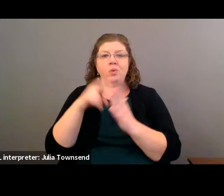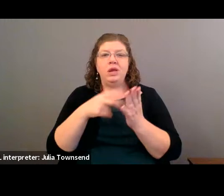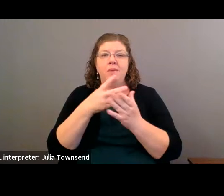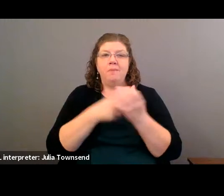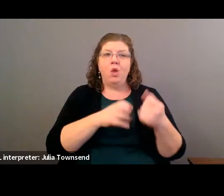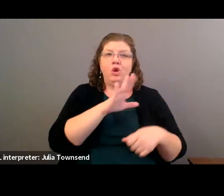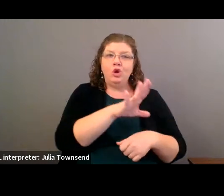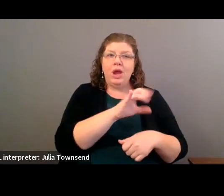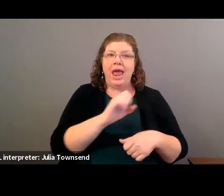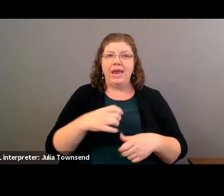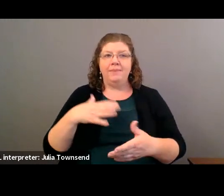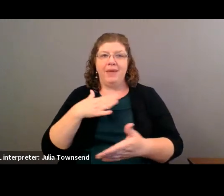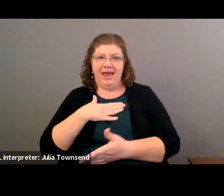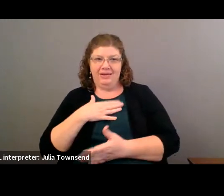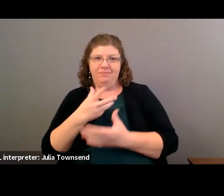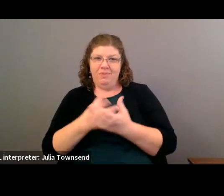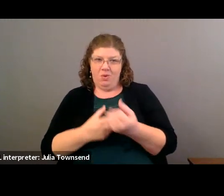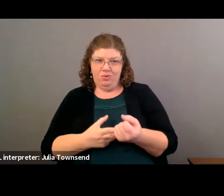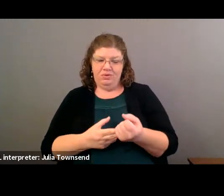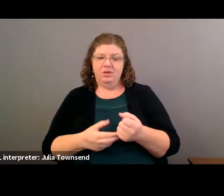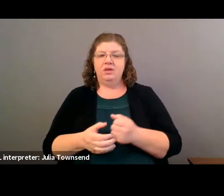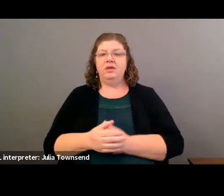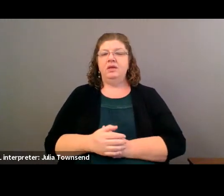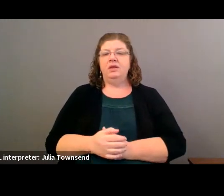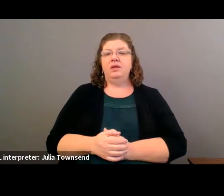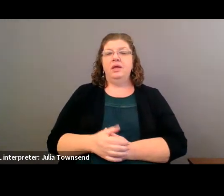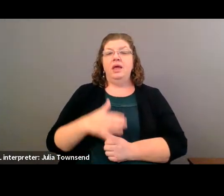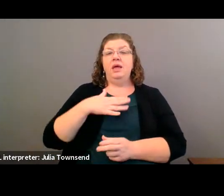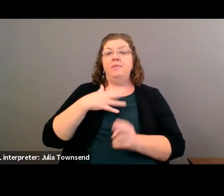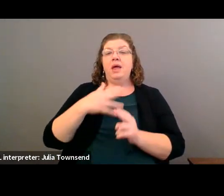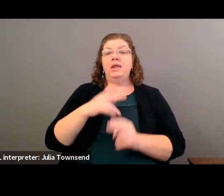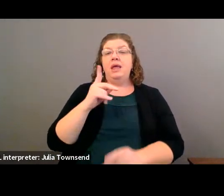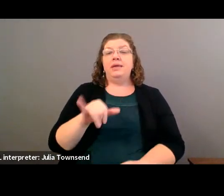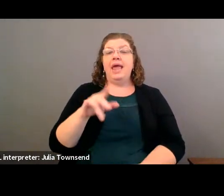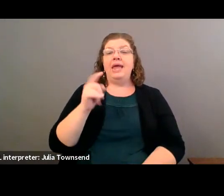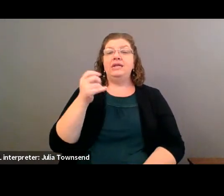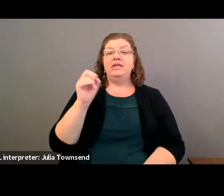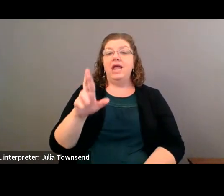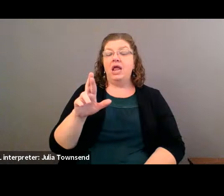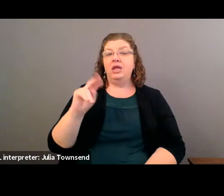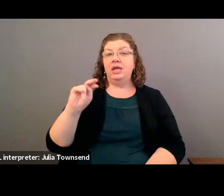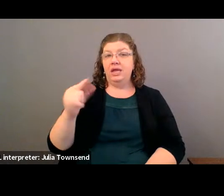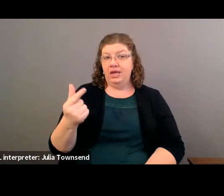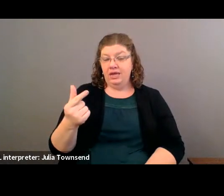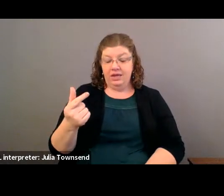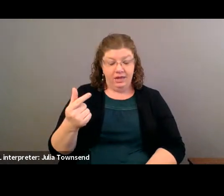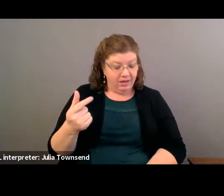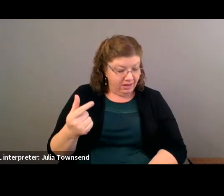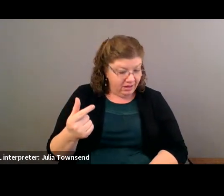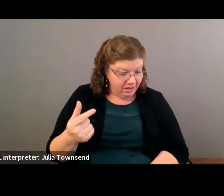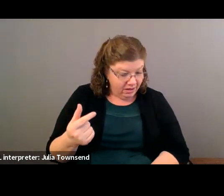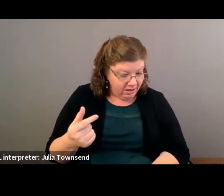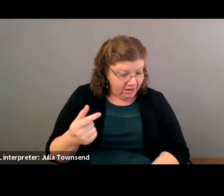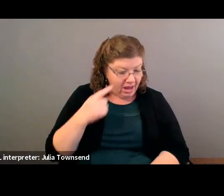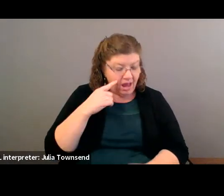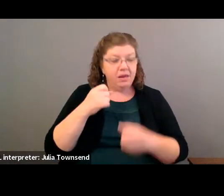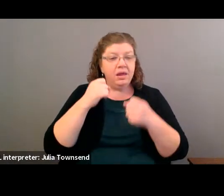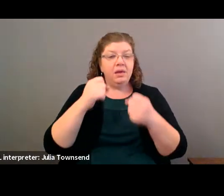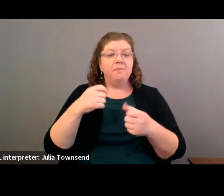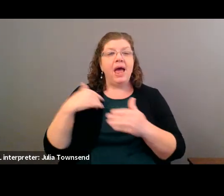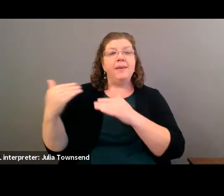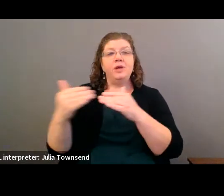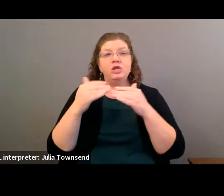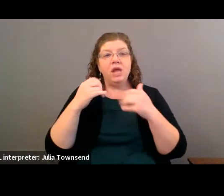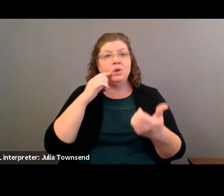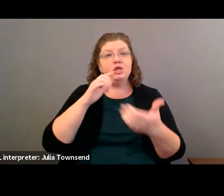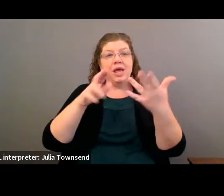and my speech. My name is Kay Taylor Ng, and I am an 8th grader at Goleta Valley Junior High. My peers and I will be addressing